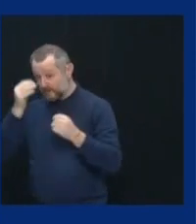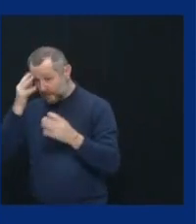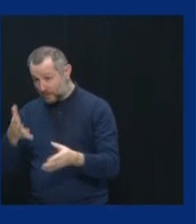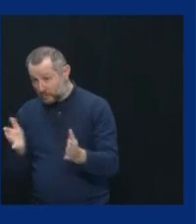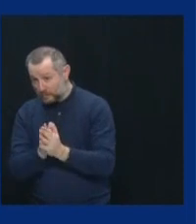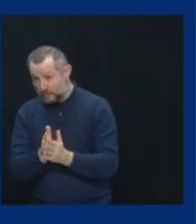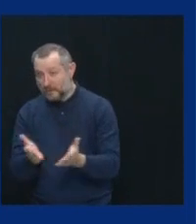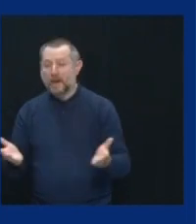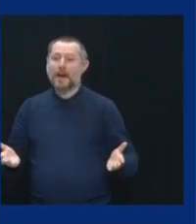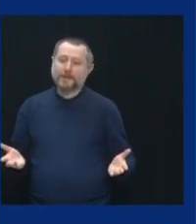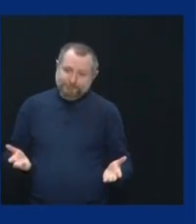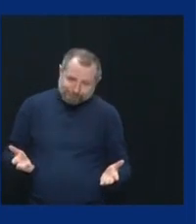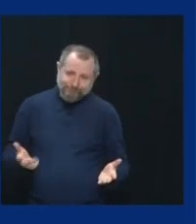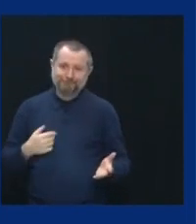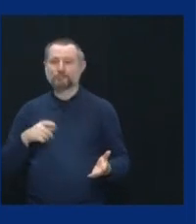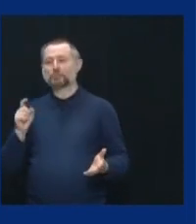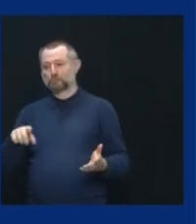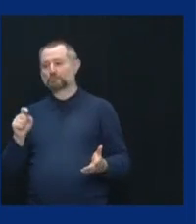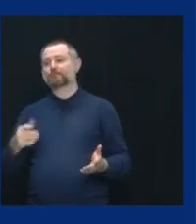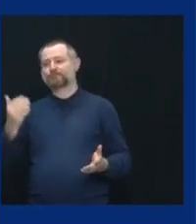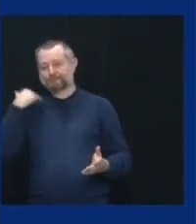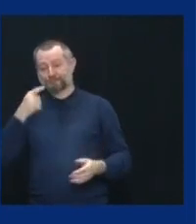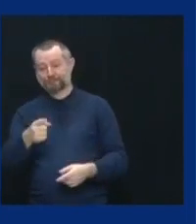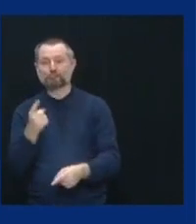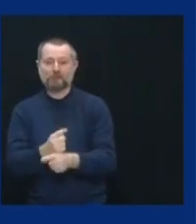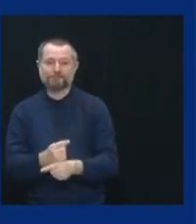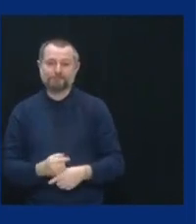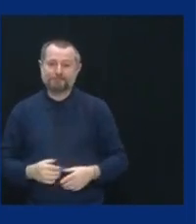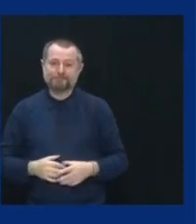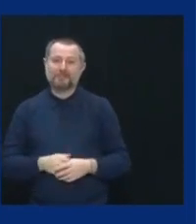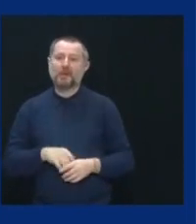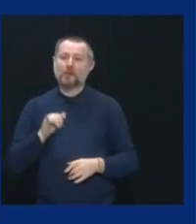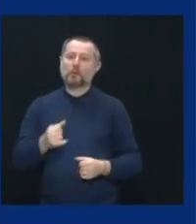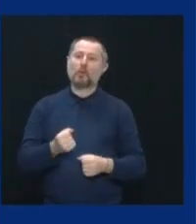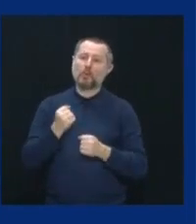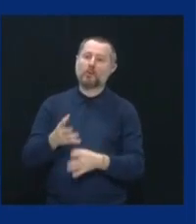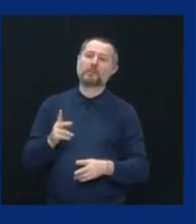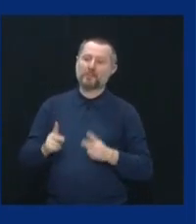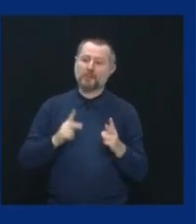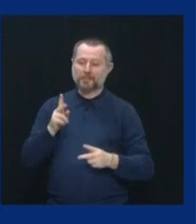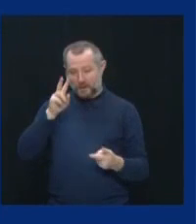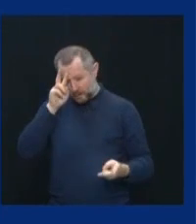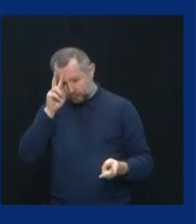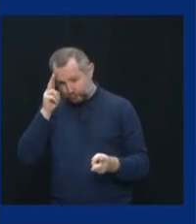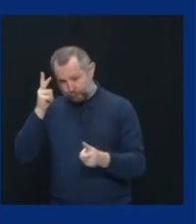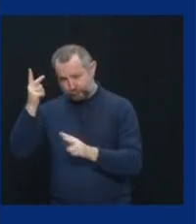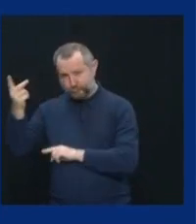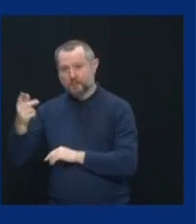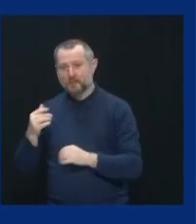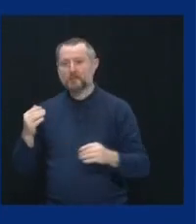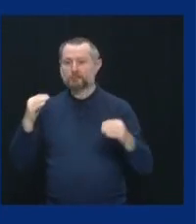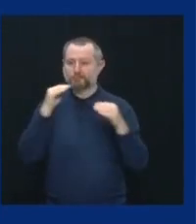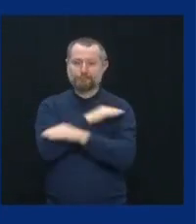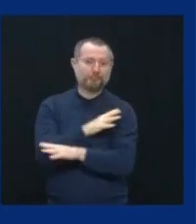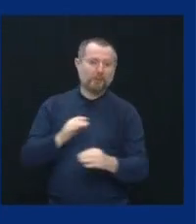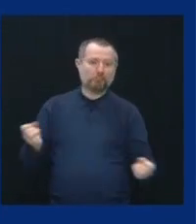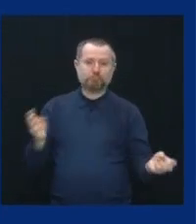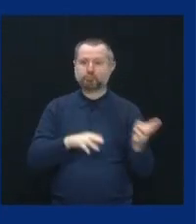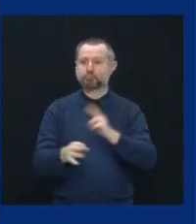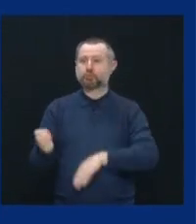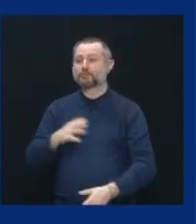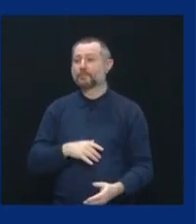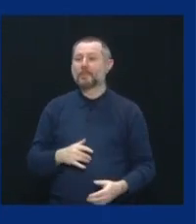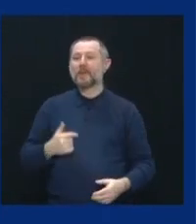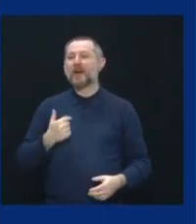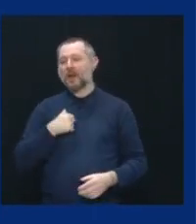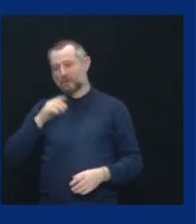In my opinion, yes. Yes, and I think that's what created the void. But do I understand the pressure that everybody was